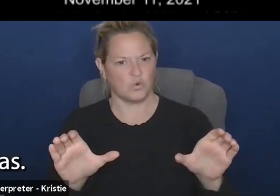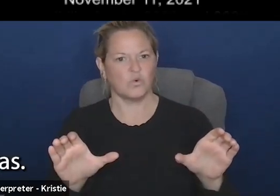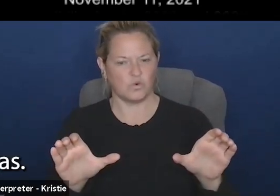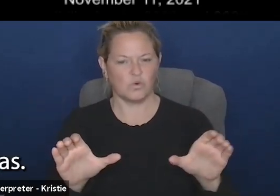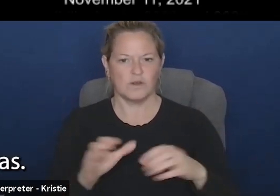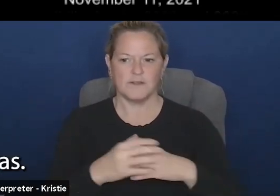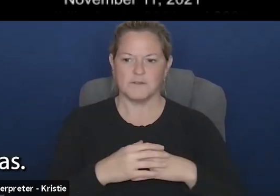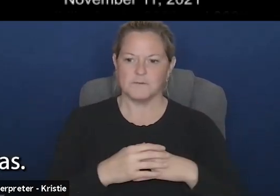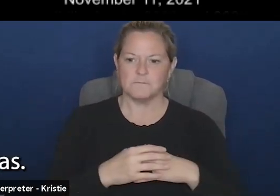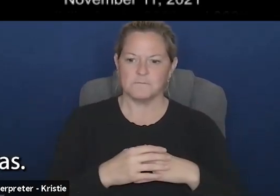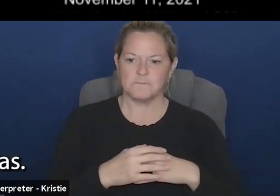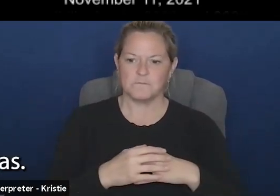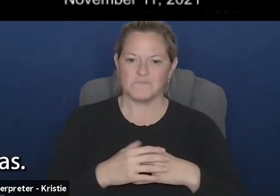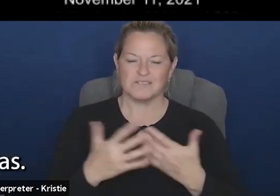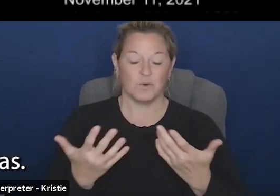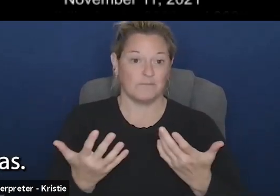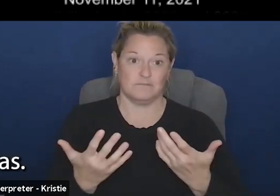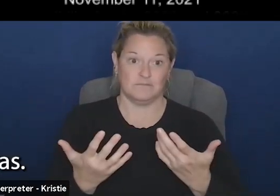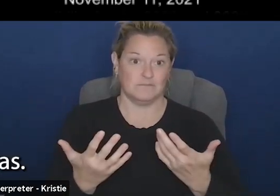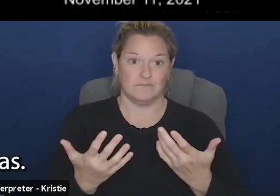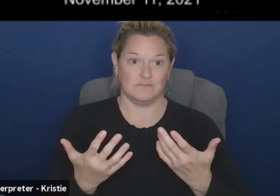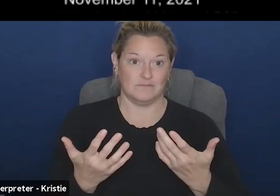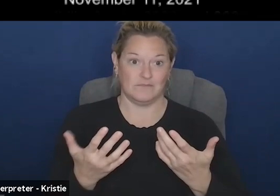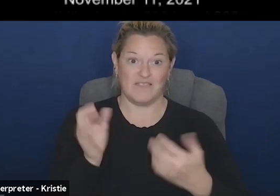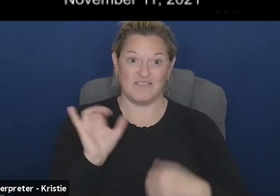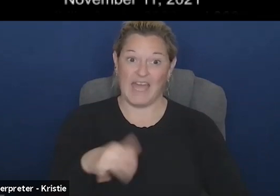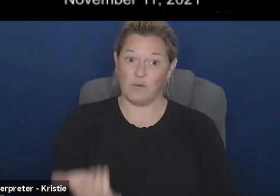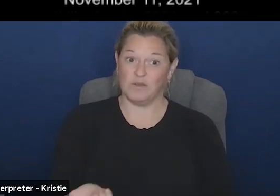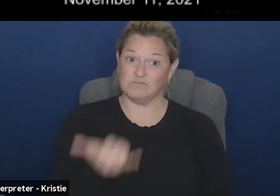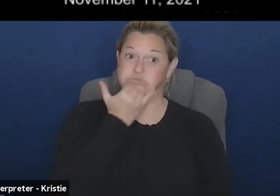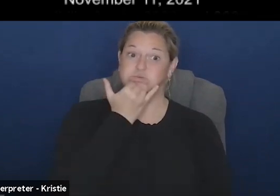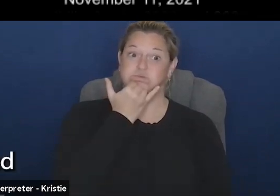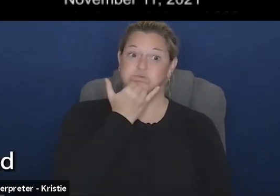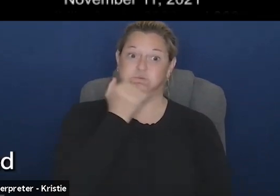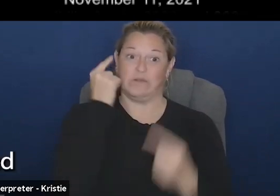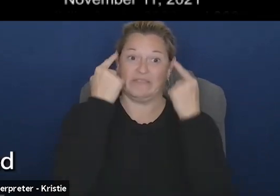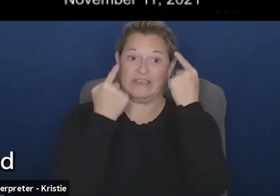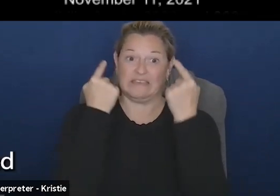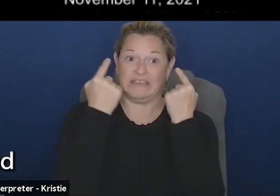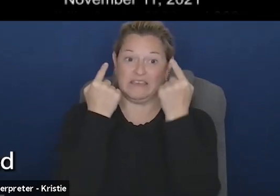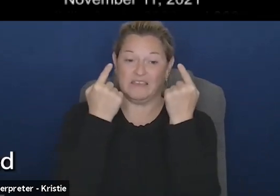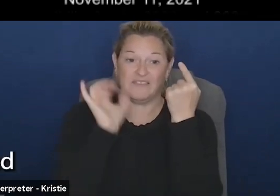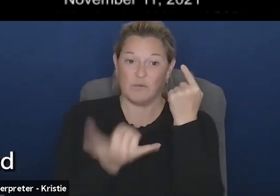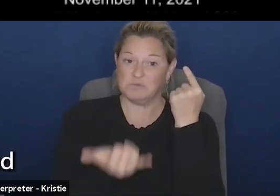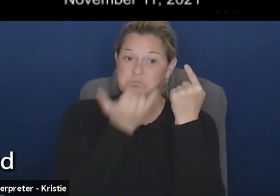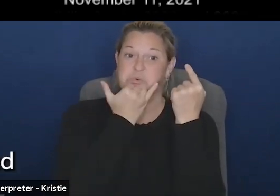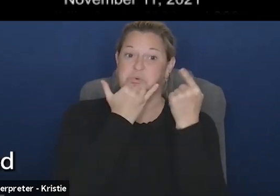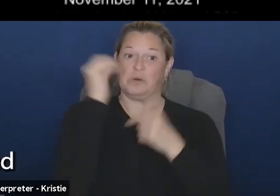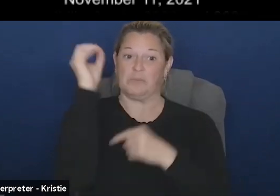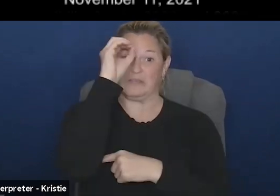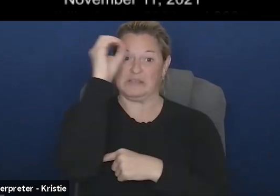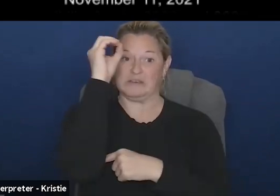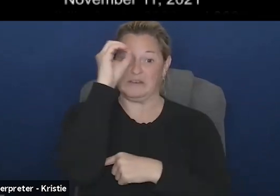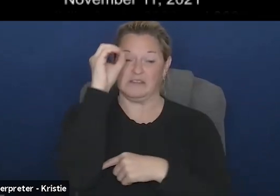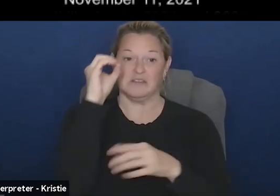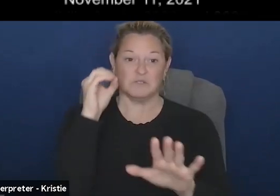I can't tell you, sort of what a mistake that was, but it's true. And so there was this sort of internalized